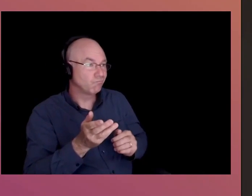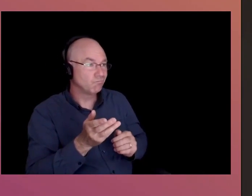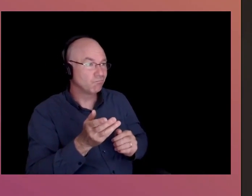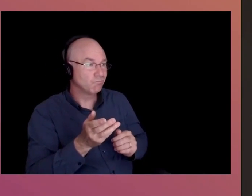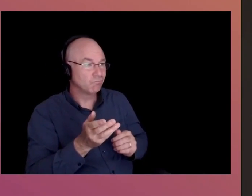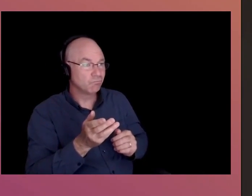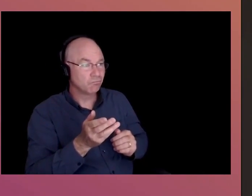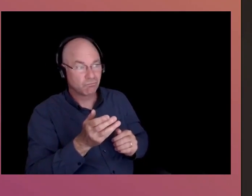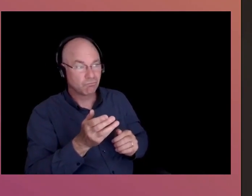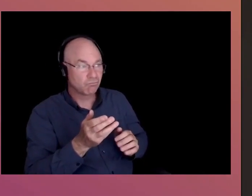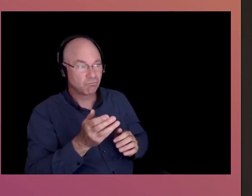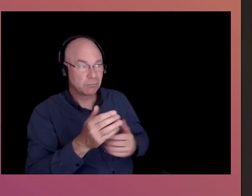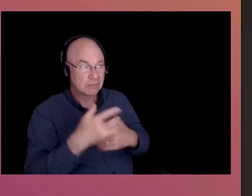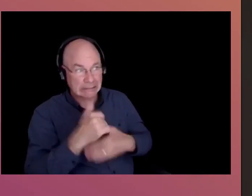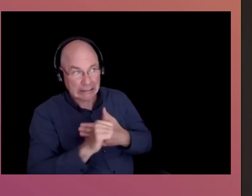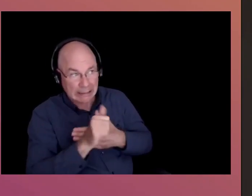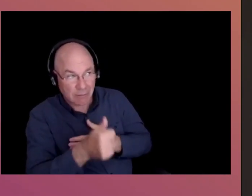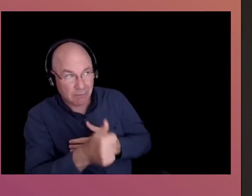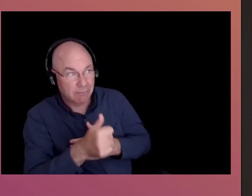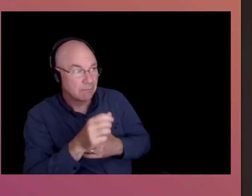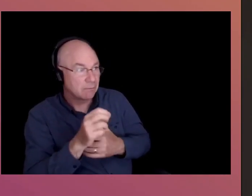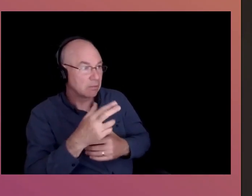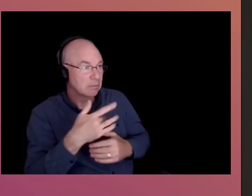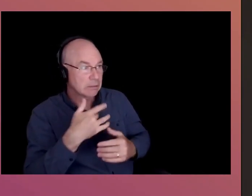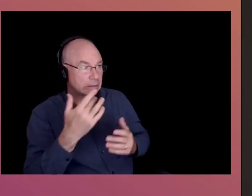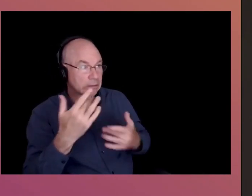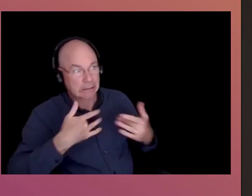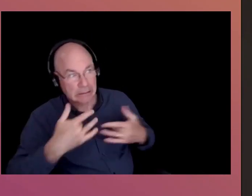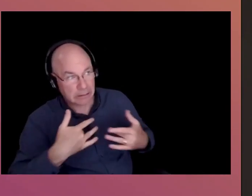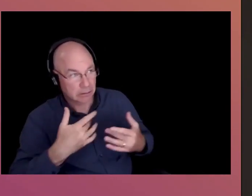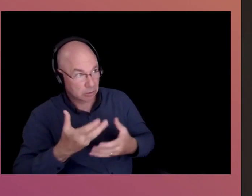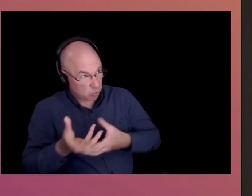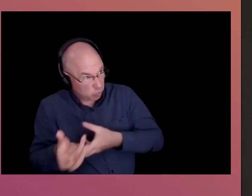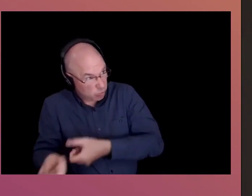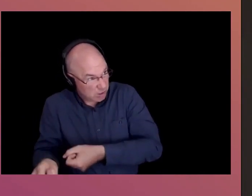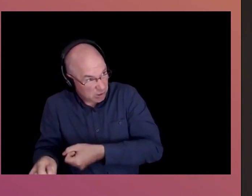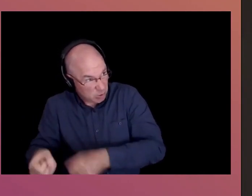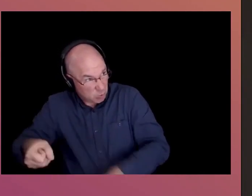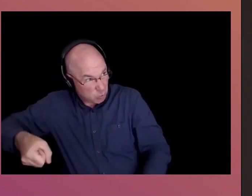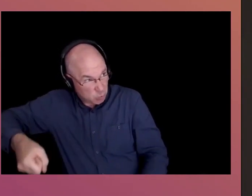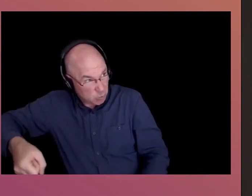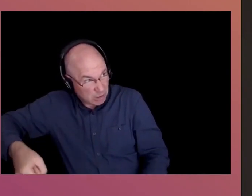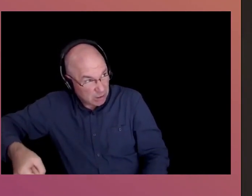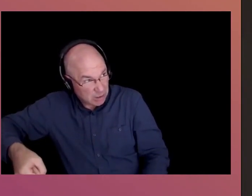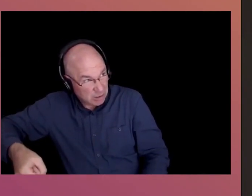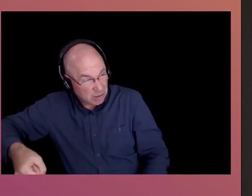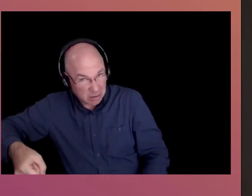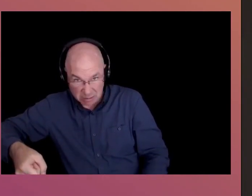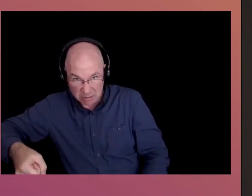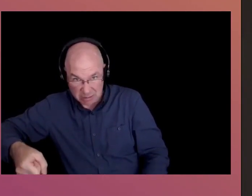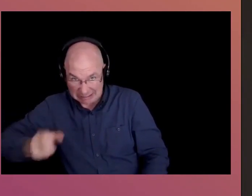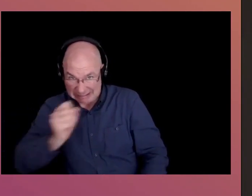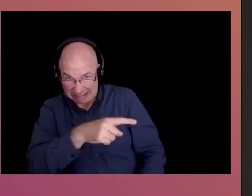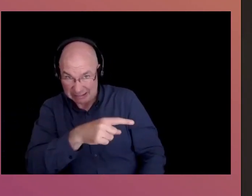any dangerous, or you are worried? Can you trust the suitcase? But, you know, I was very surprised because they